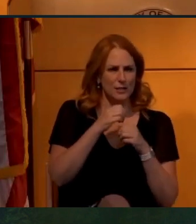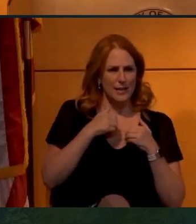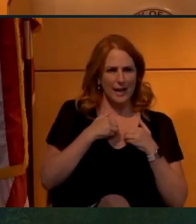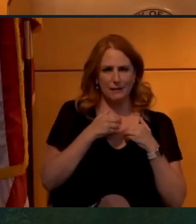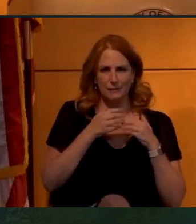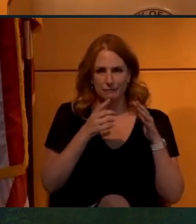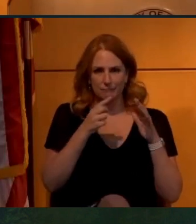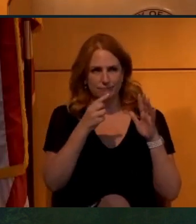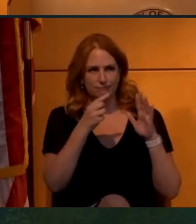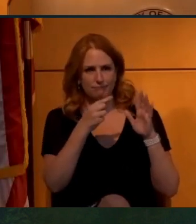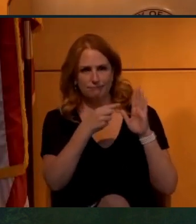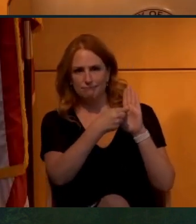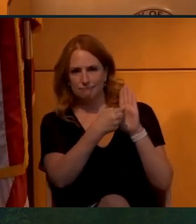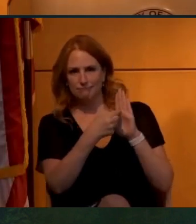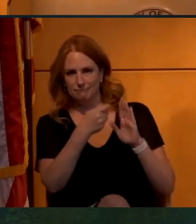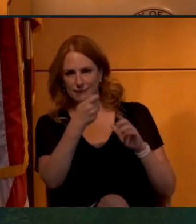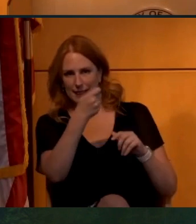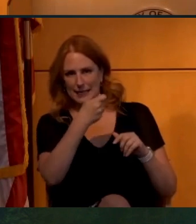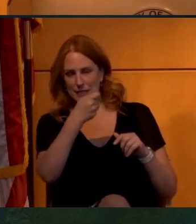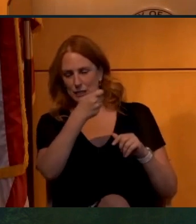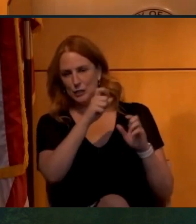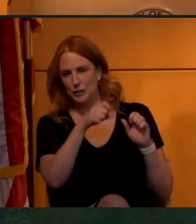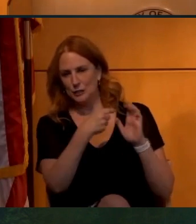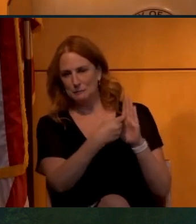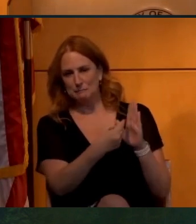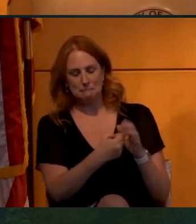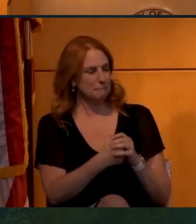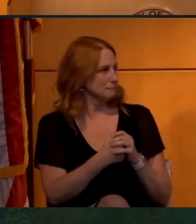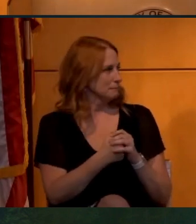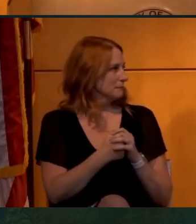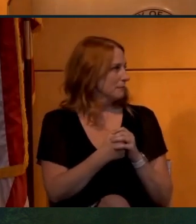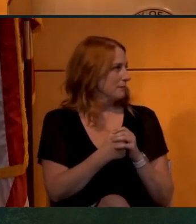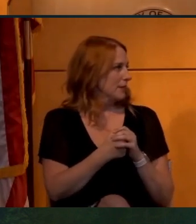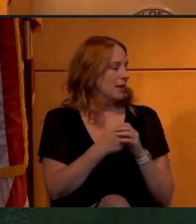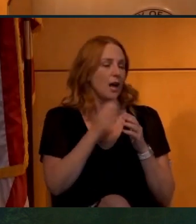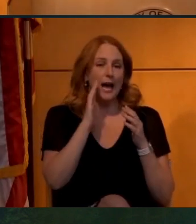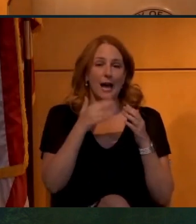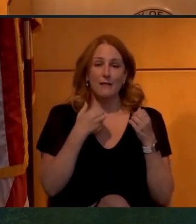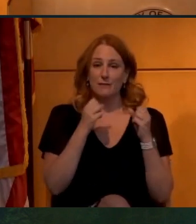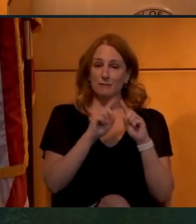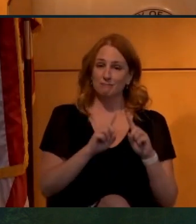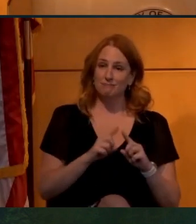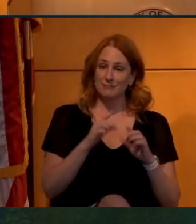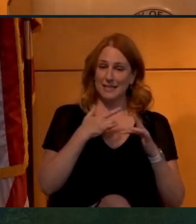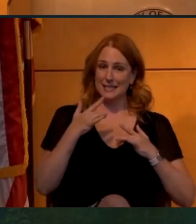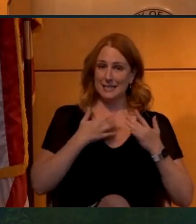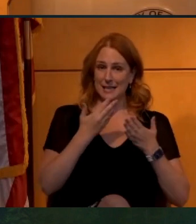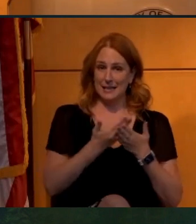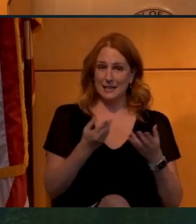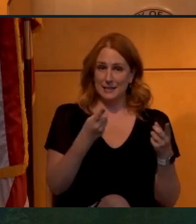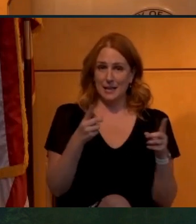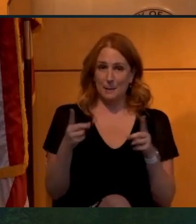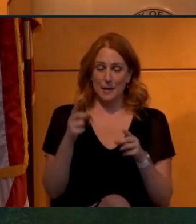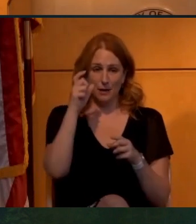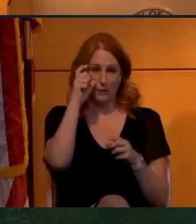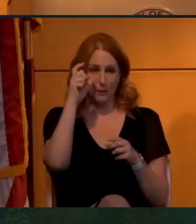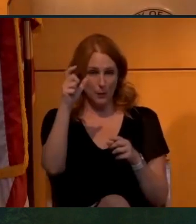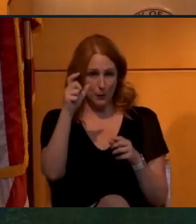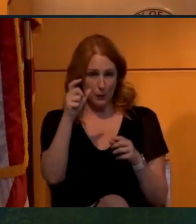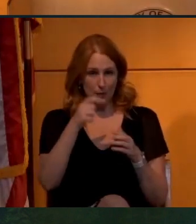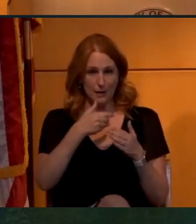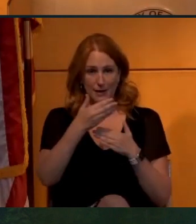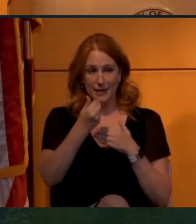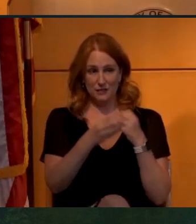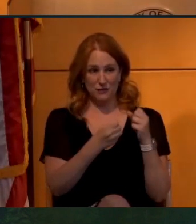pointer, but hand wave up there, you can find them. So again, we've got a lot of exciting things happening on the moon in the next